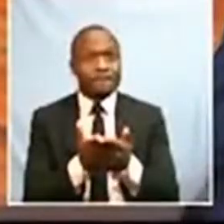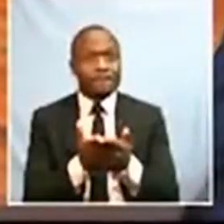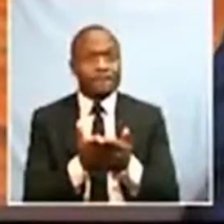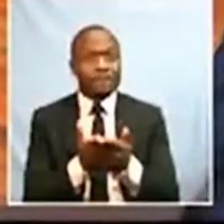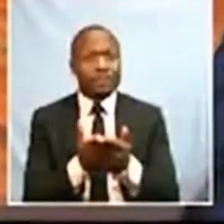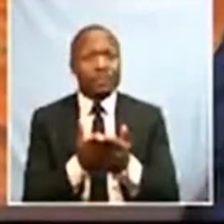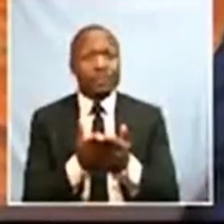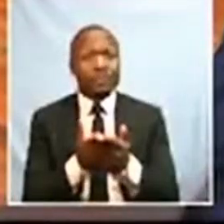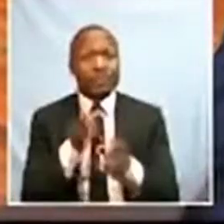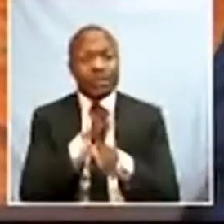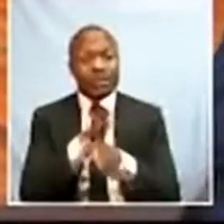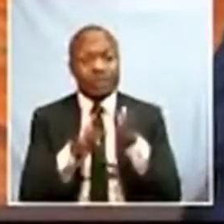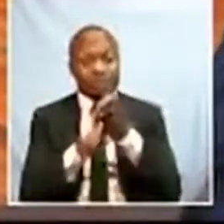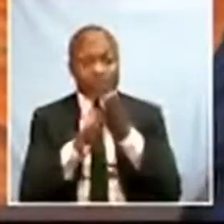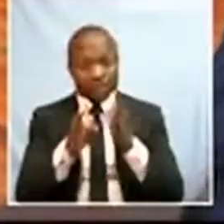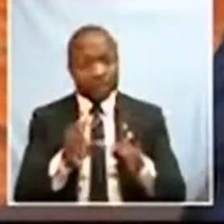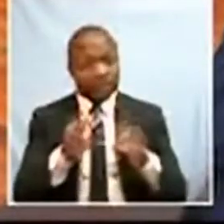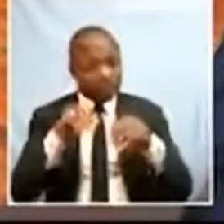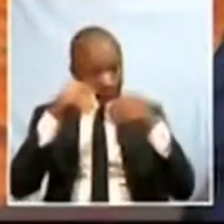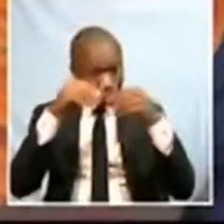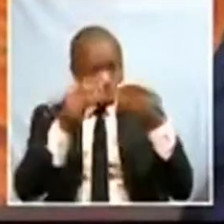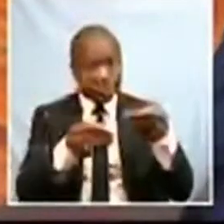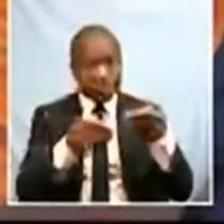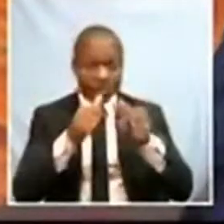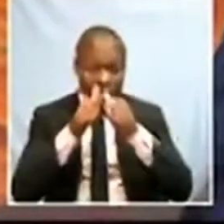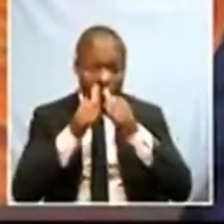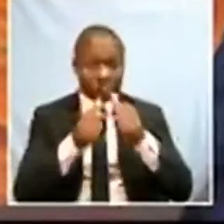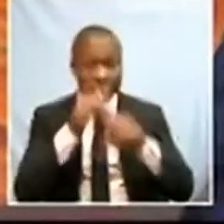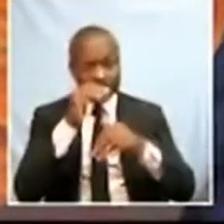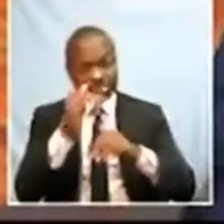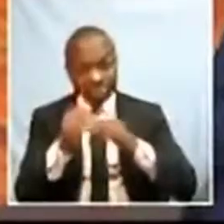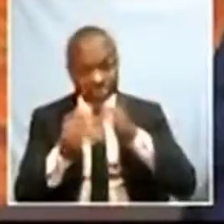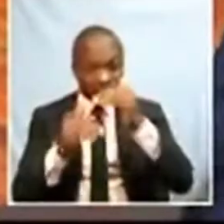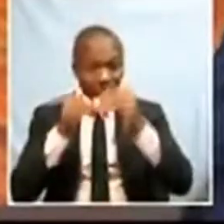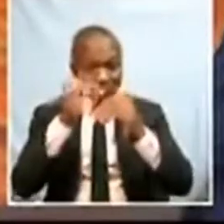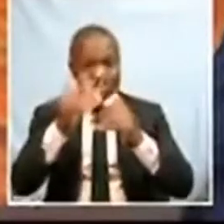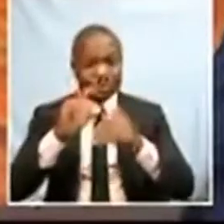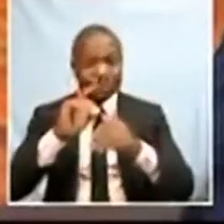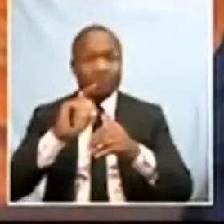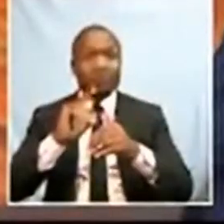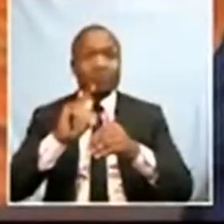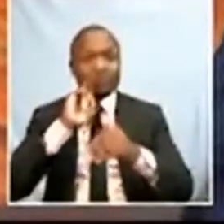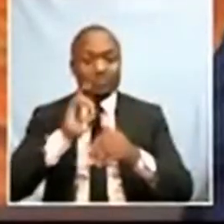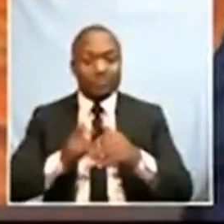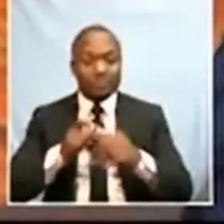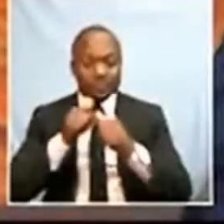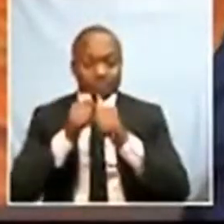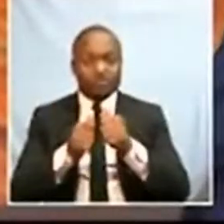the contractor was awarded based on the procedure that is supposed to be undertaken to award a